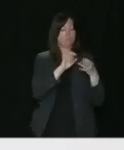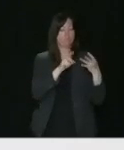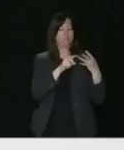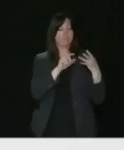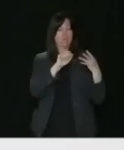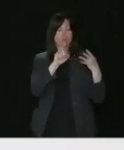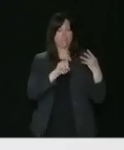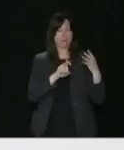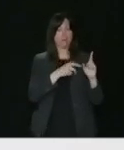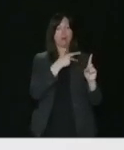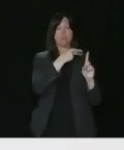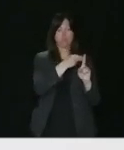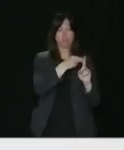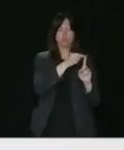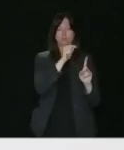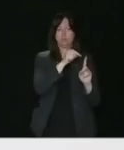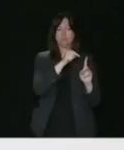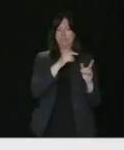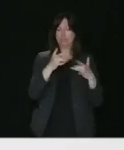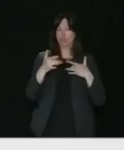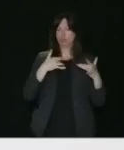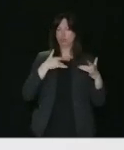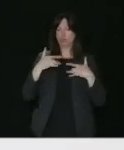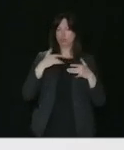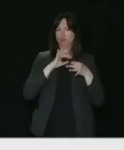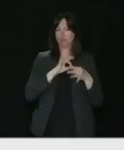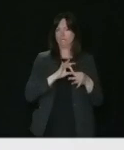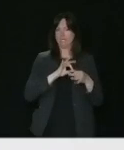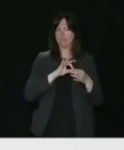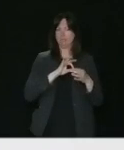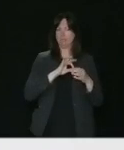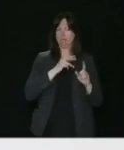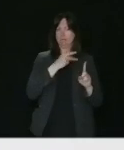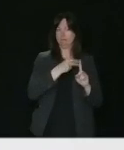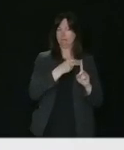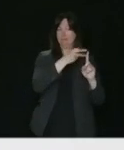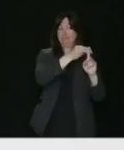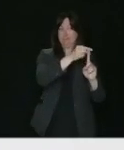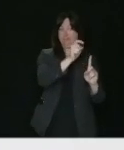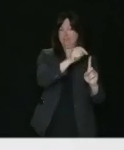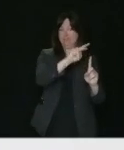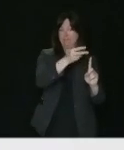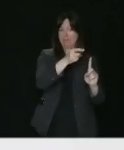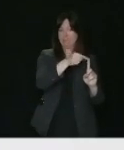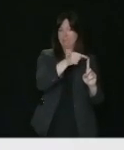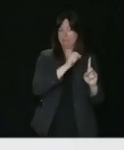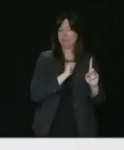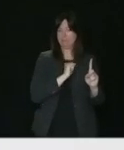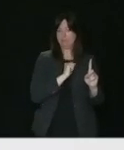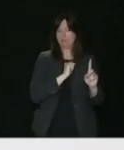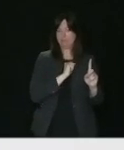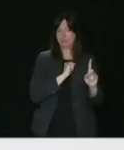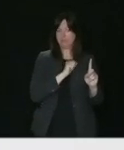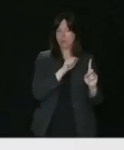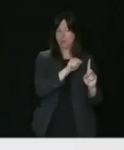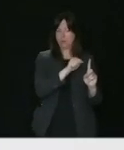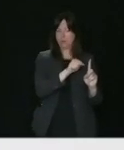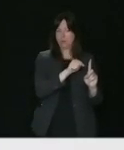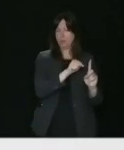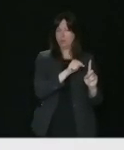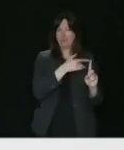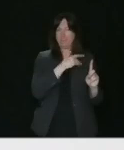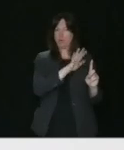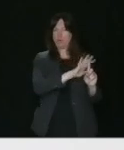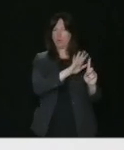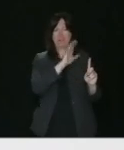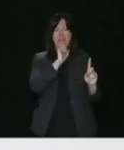AstraZeneca vaccine are now concerned about their second dose, and that this shot is really being discouraged